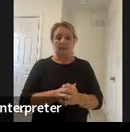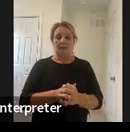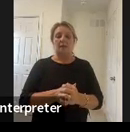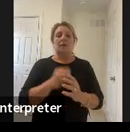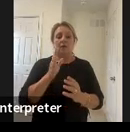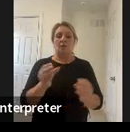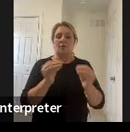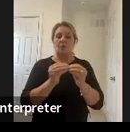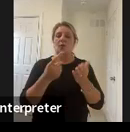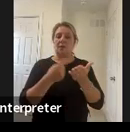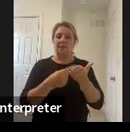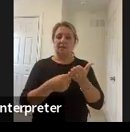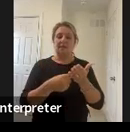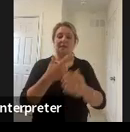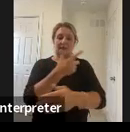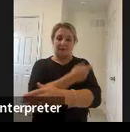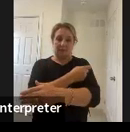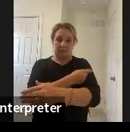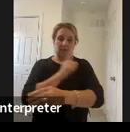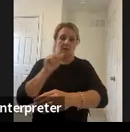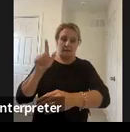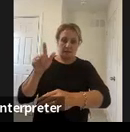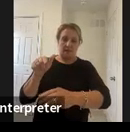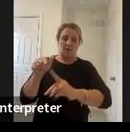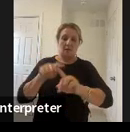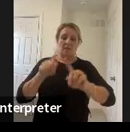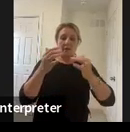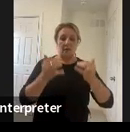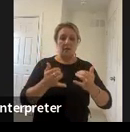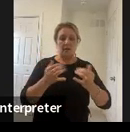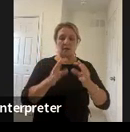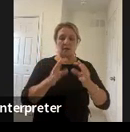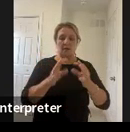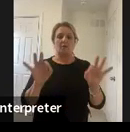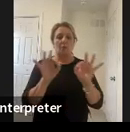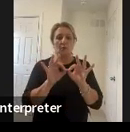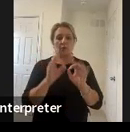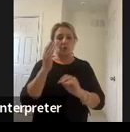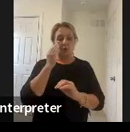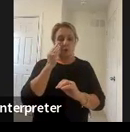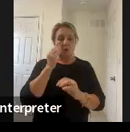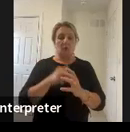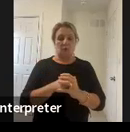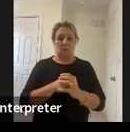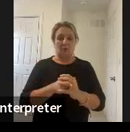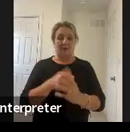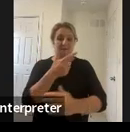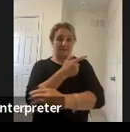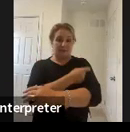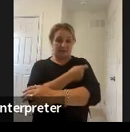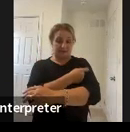more discussion about vaccination later, but for now, it's important to know that monkeypox